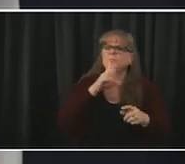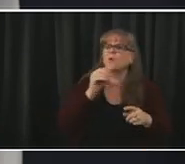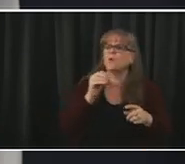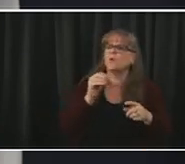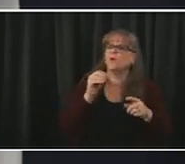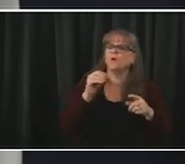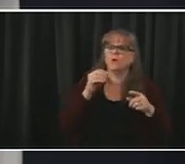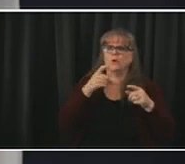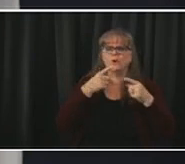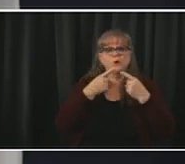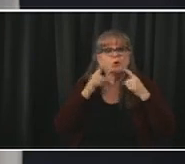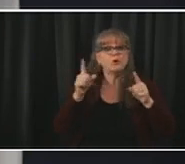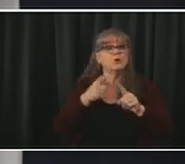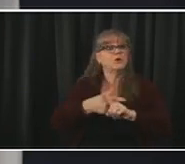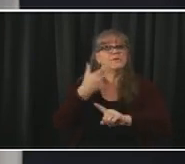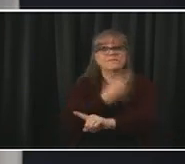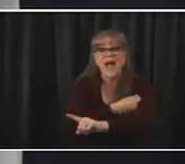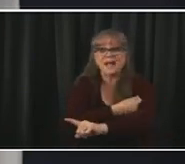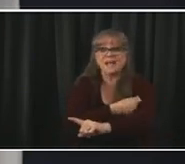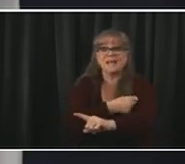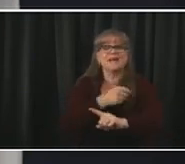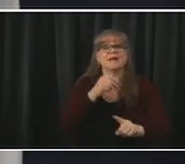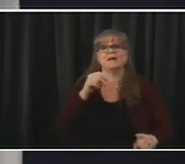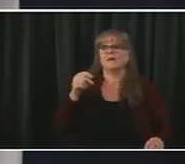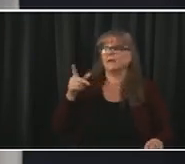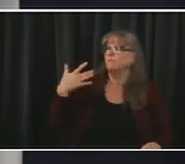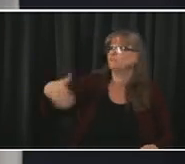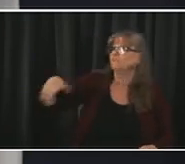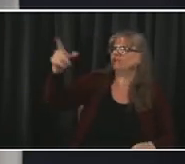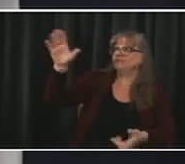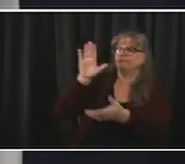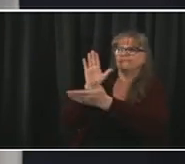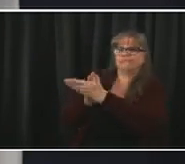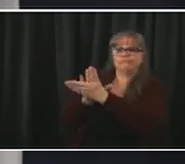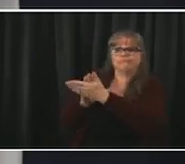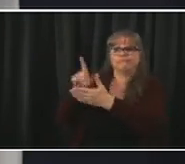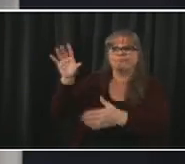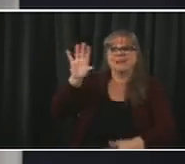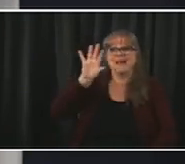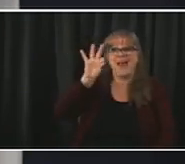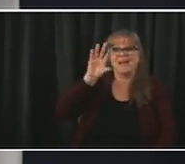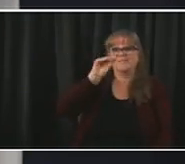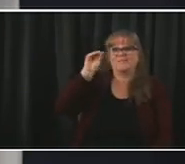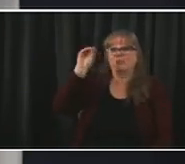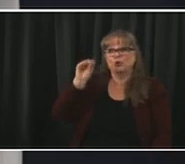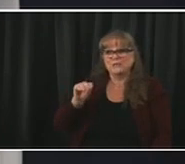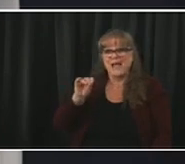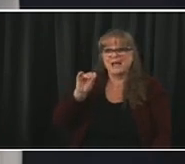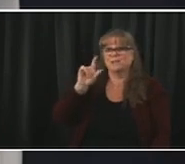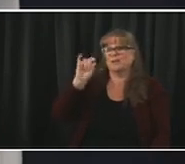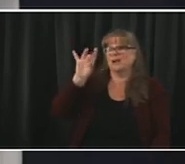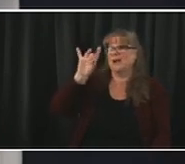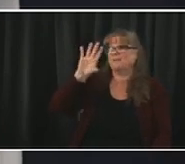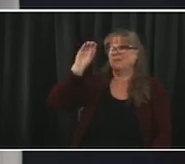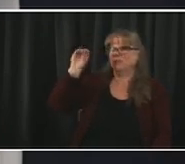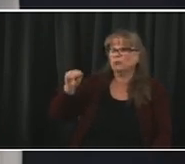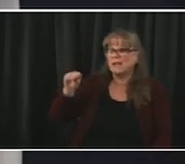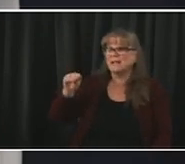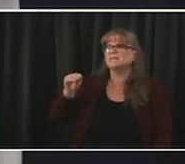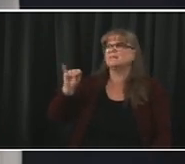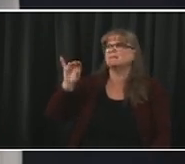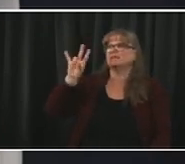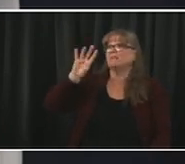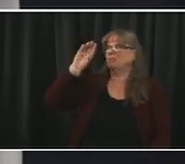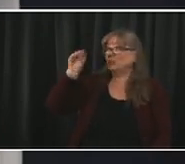for producing vaccines that are 95%, 85%, 75% effective, all highly effective. A simple